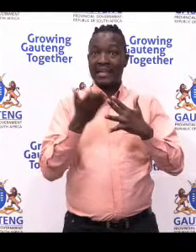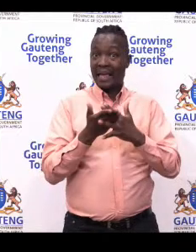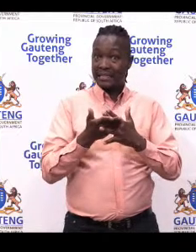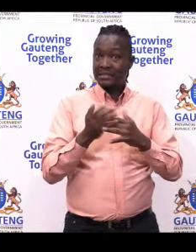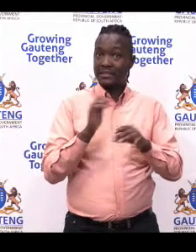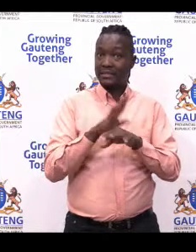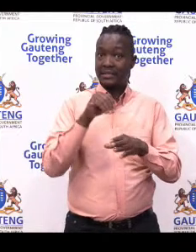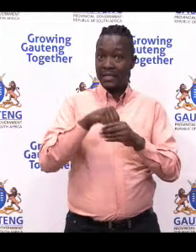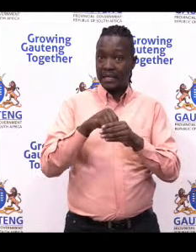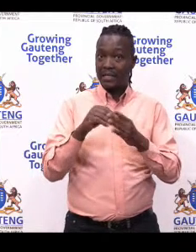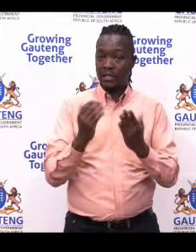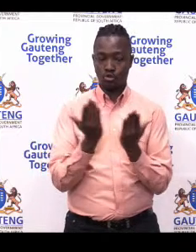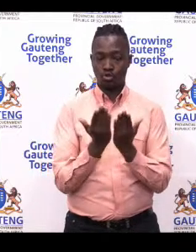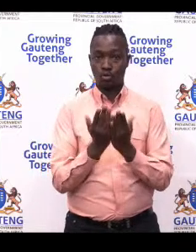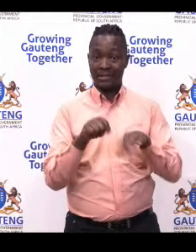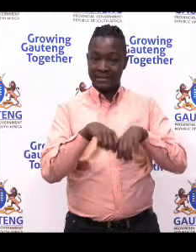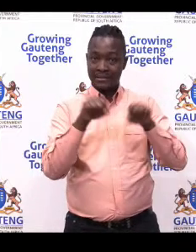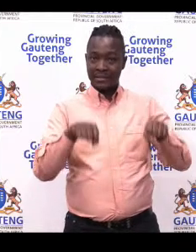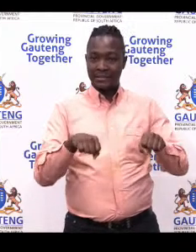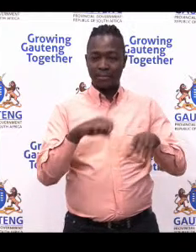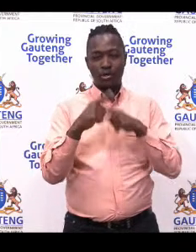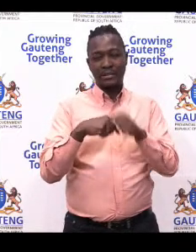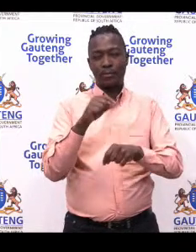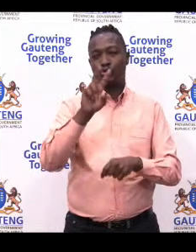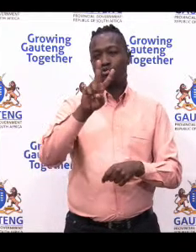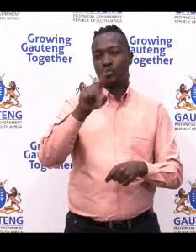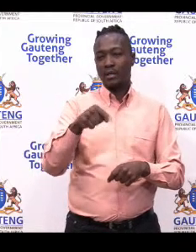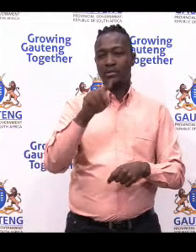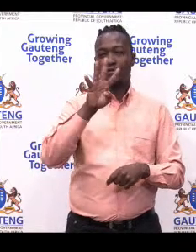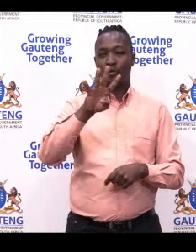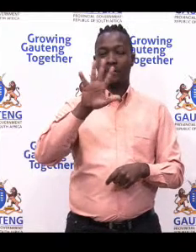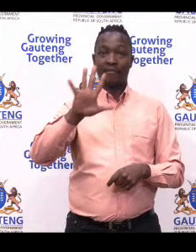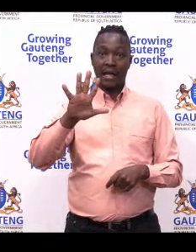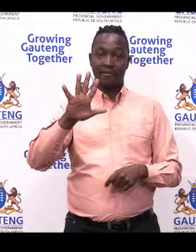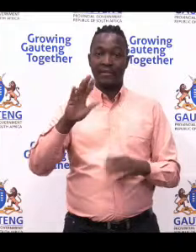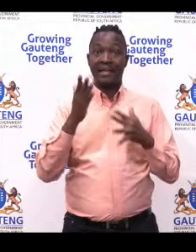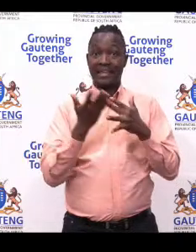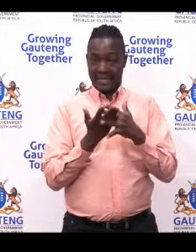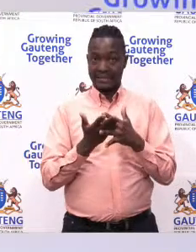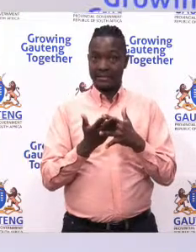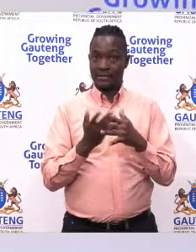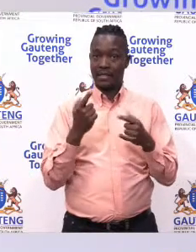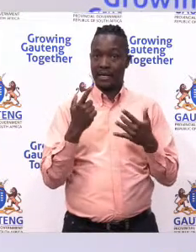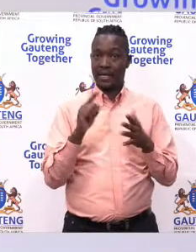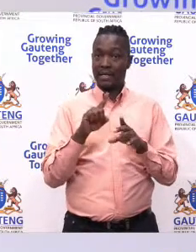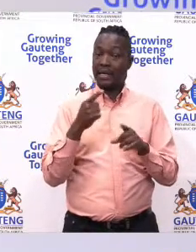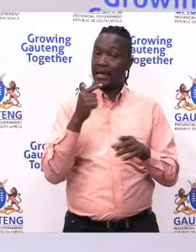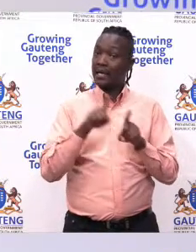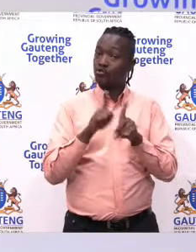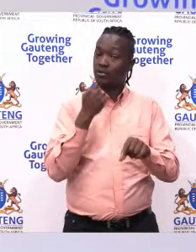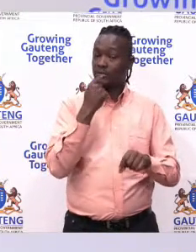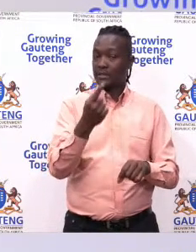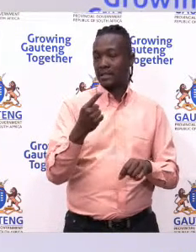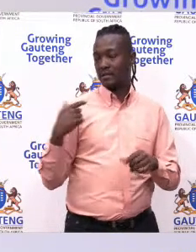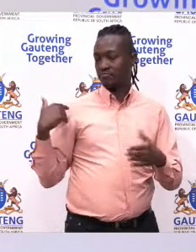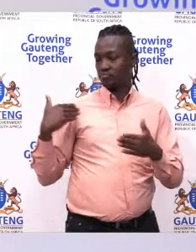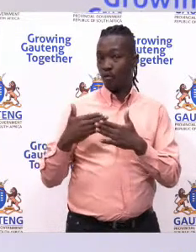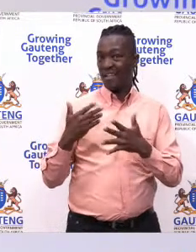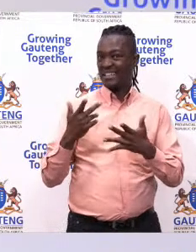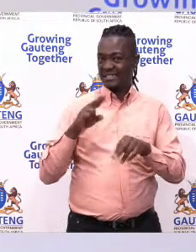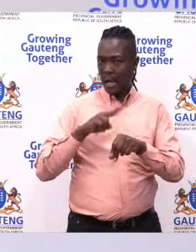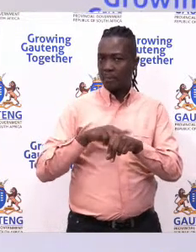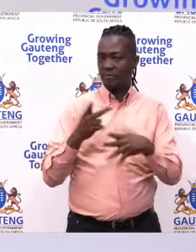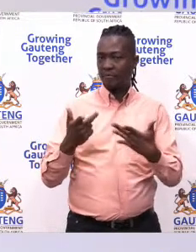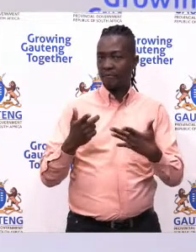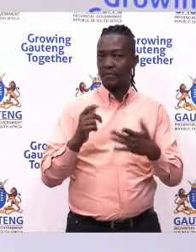the schooling system was to the tune of 2,045 cases. And as we indicated that over this period, there